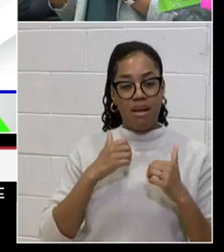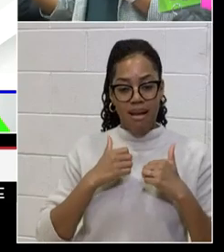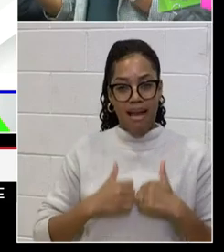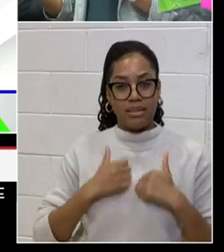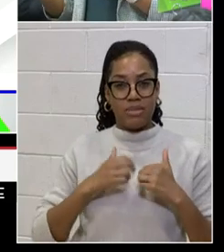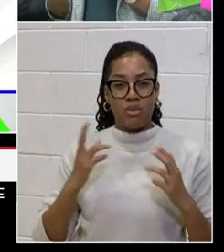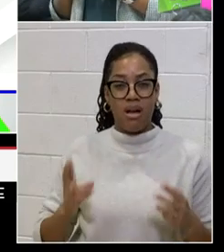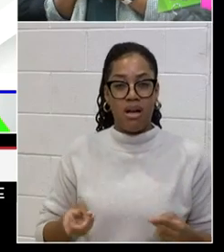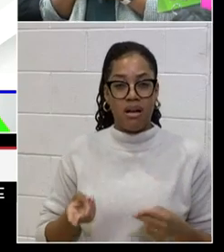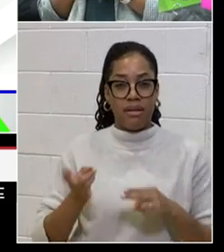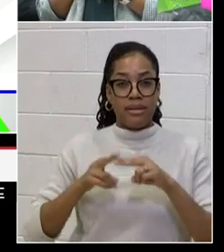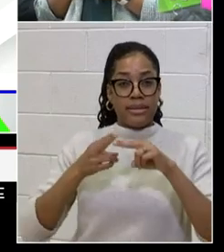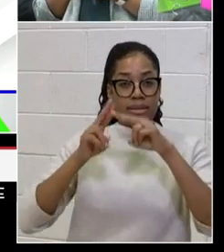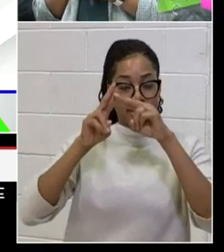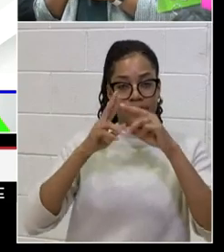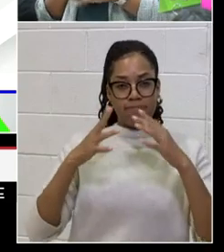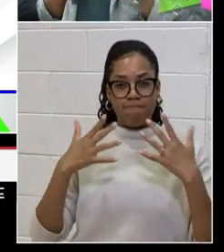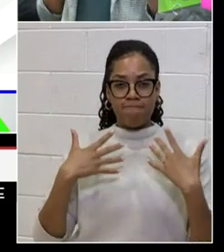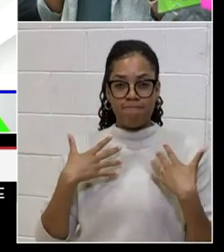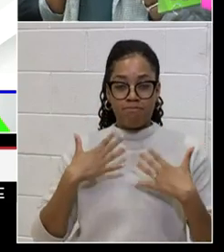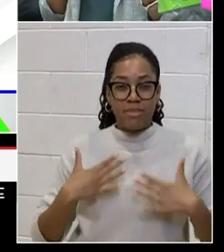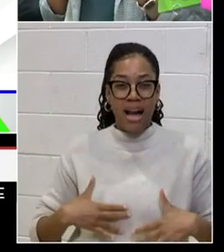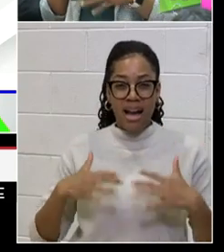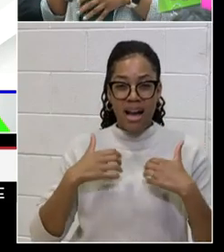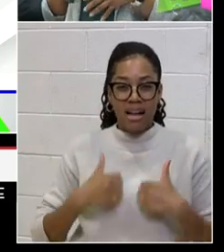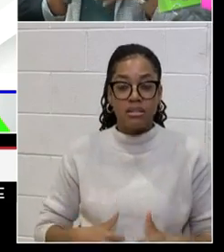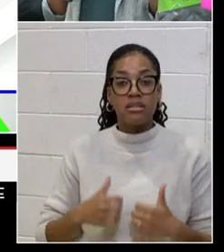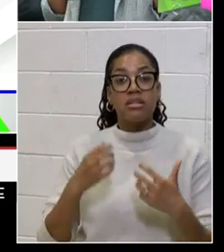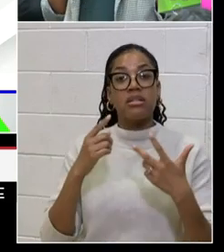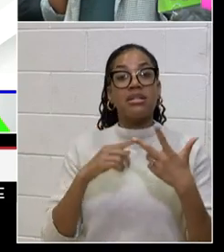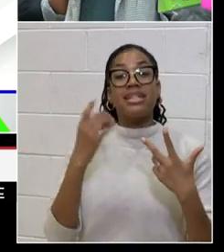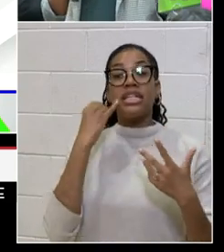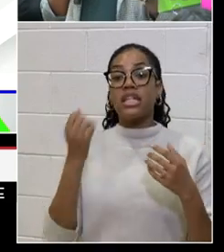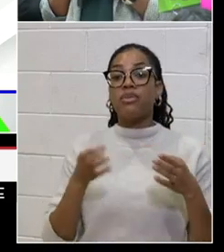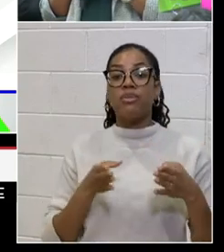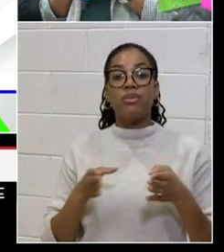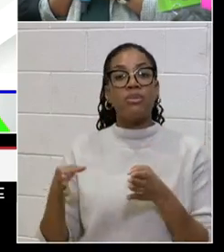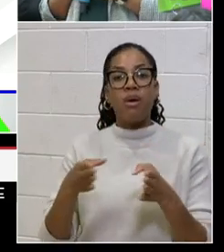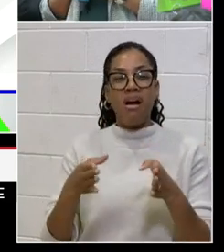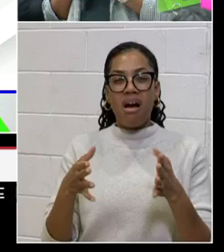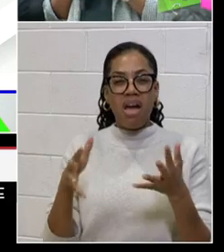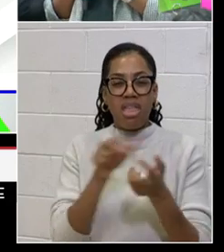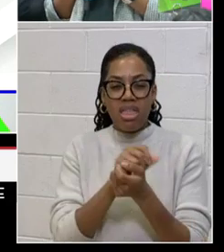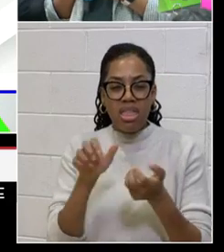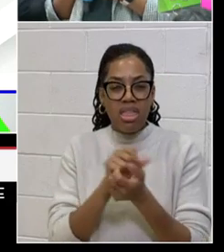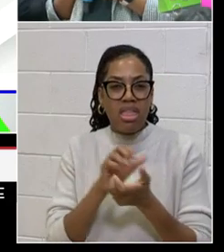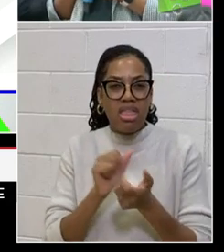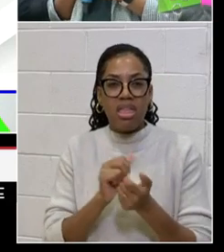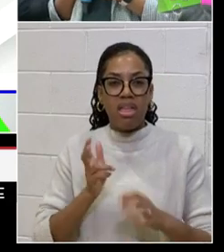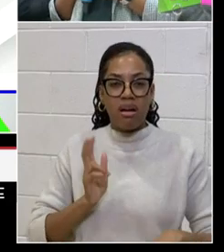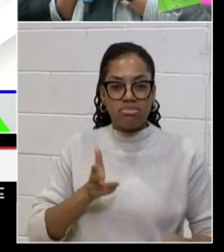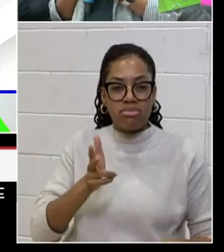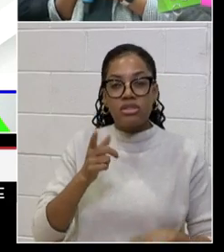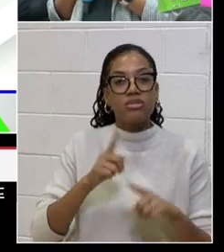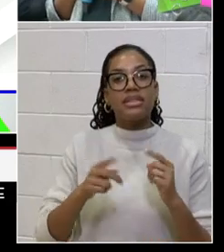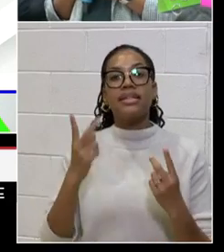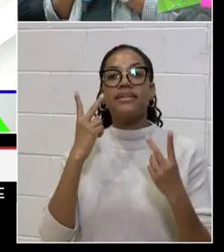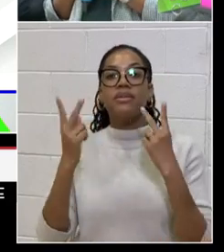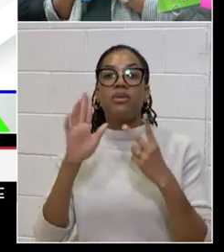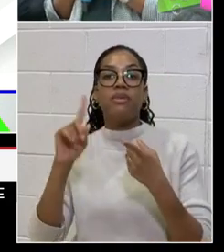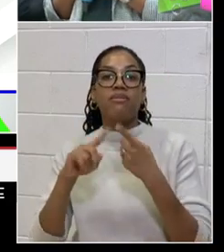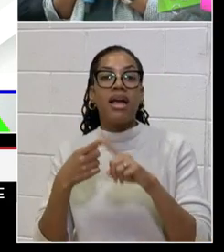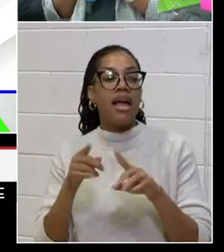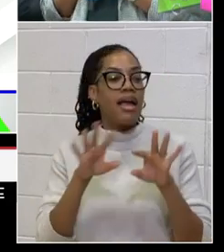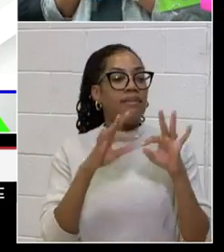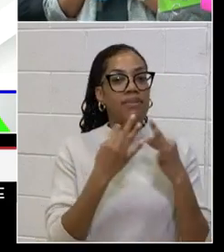our infrastructure and our roads aren't in good condition, you're also not going to be able to go see family and friends, go to the doctor's office, go to the grocery store.